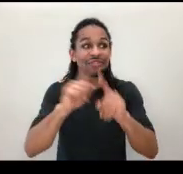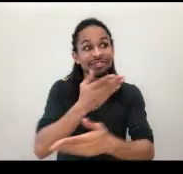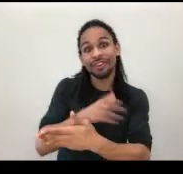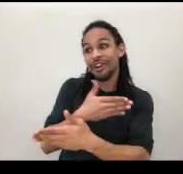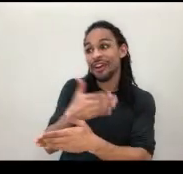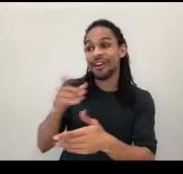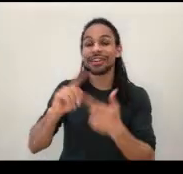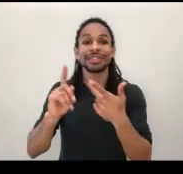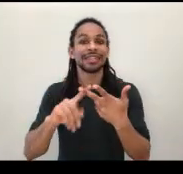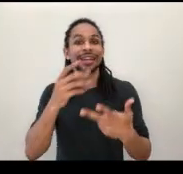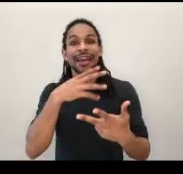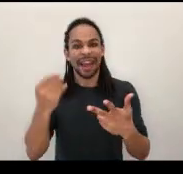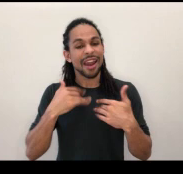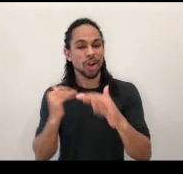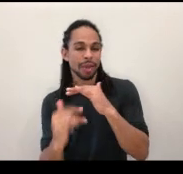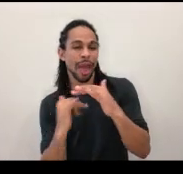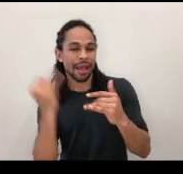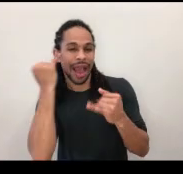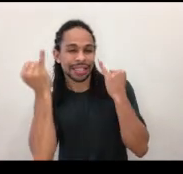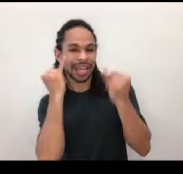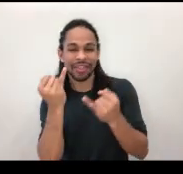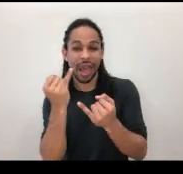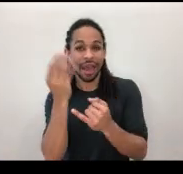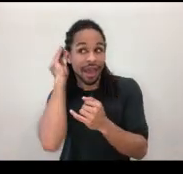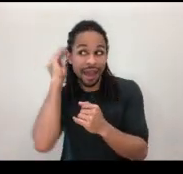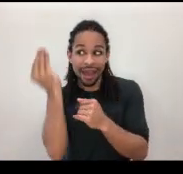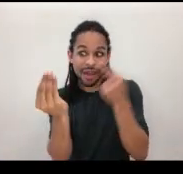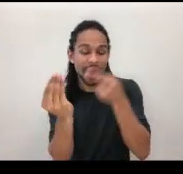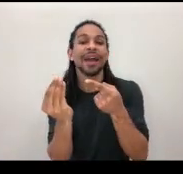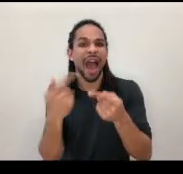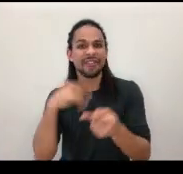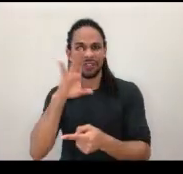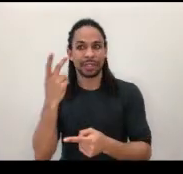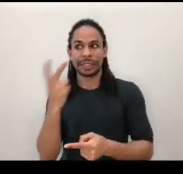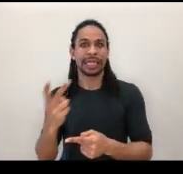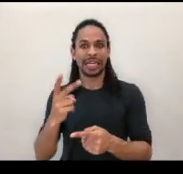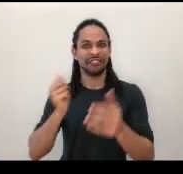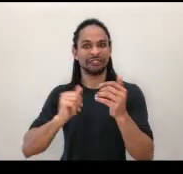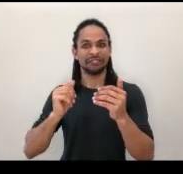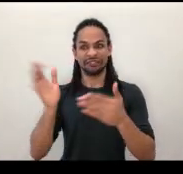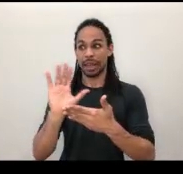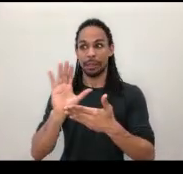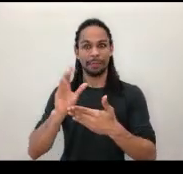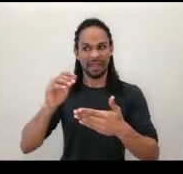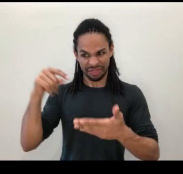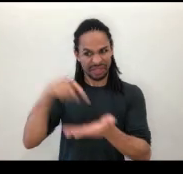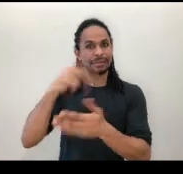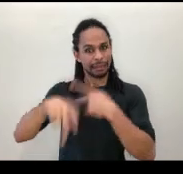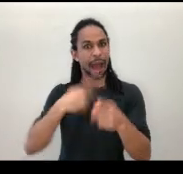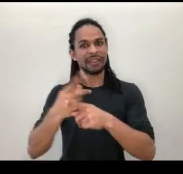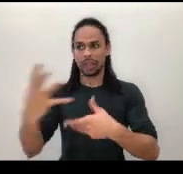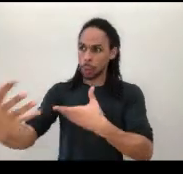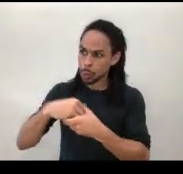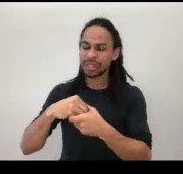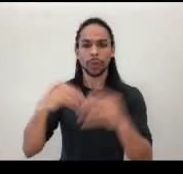had this like underlying idea kind of like growing in their head that like, wow, I've never seen a film this inclusive. And it was